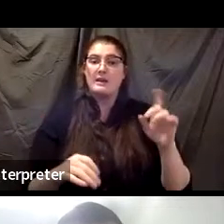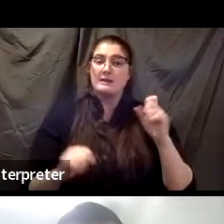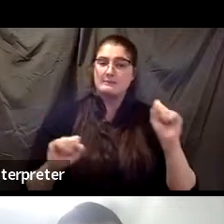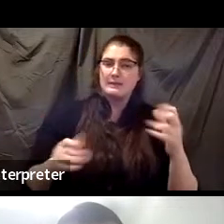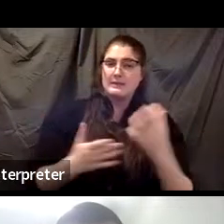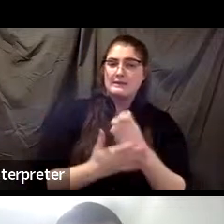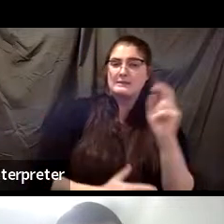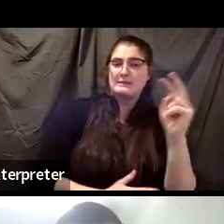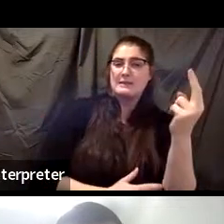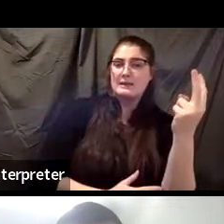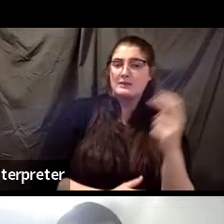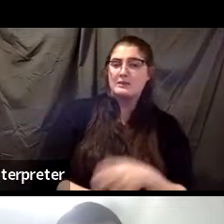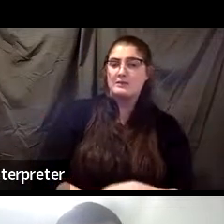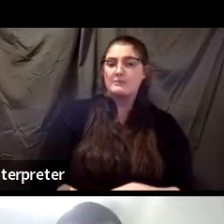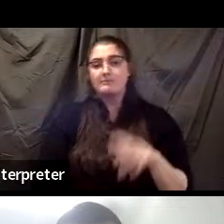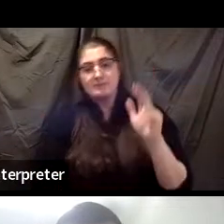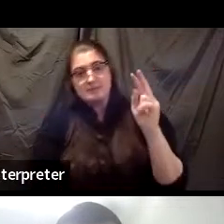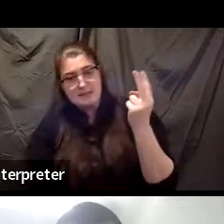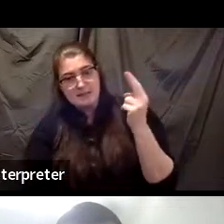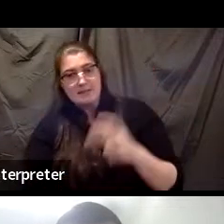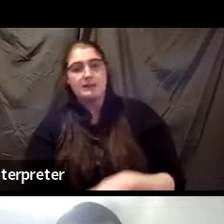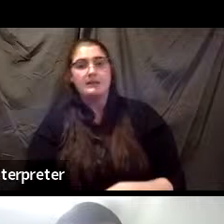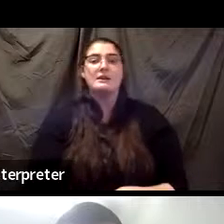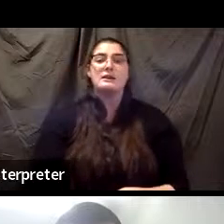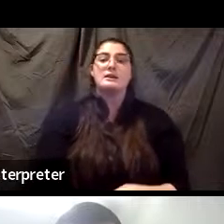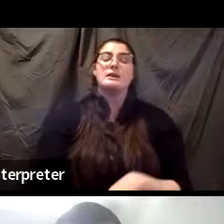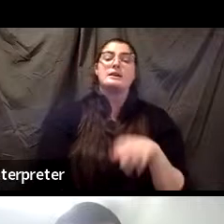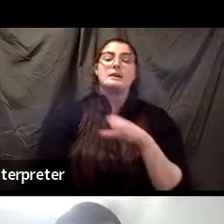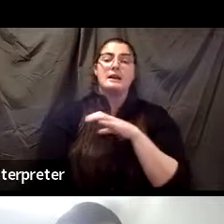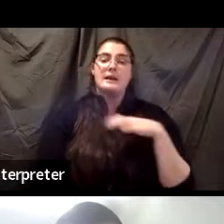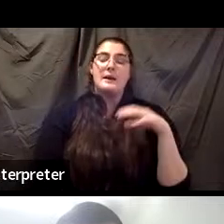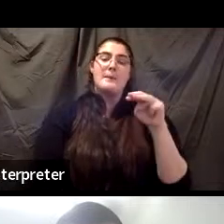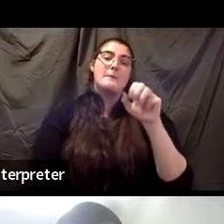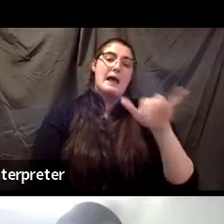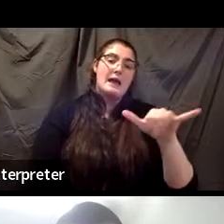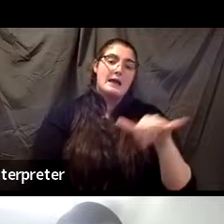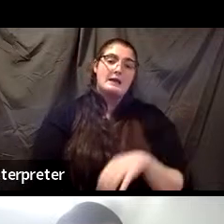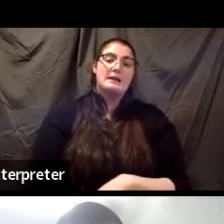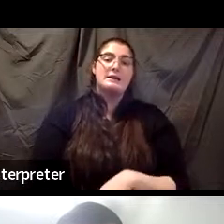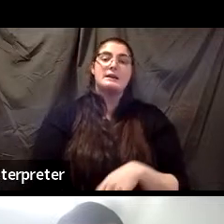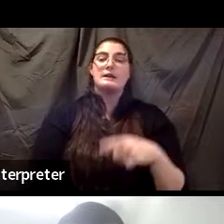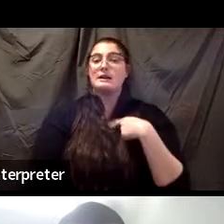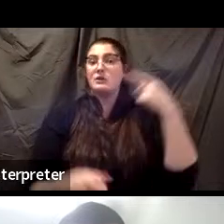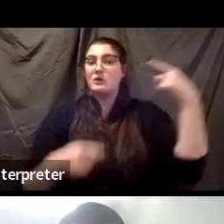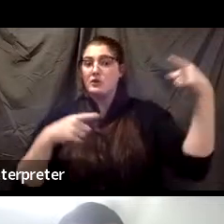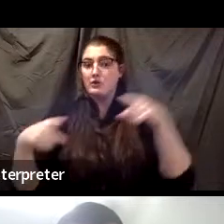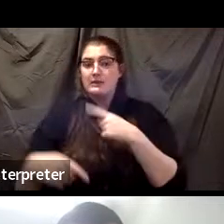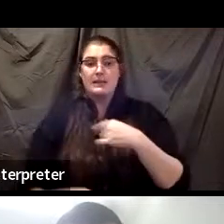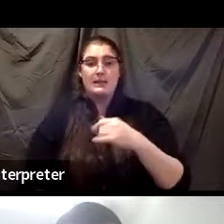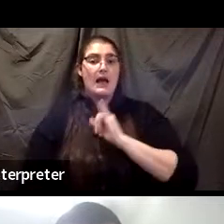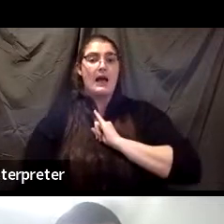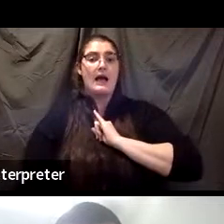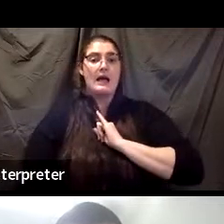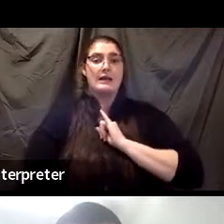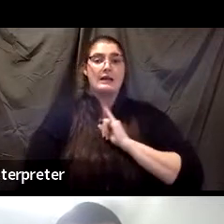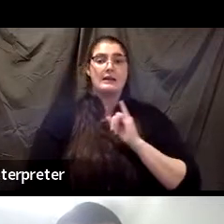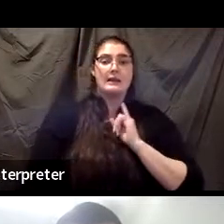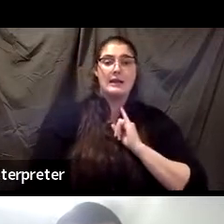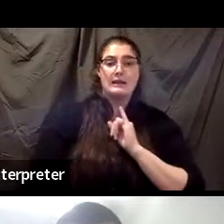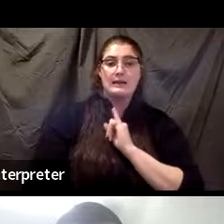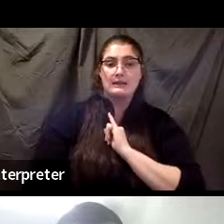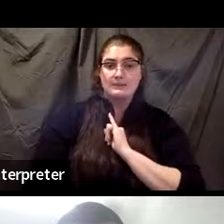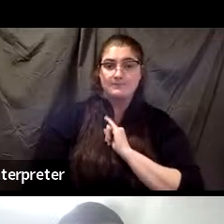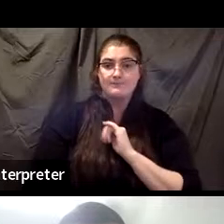on that motion? Second. Second by Commissioner May. All in favor say aye. Aye.